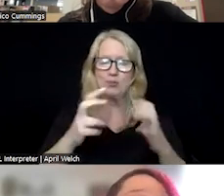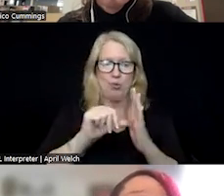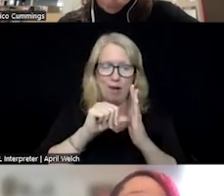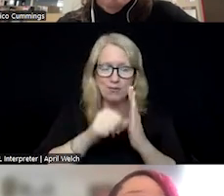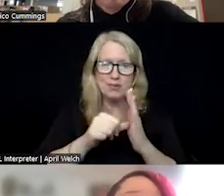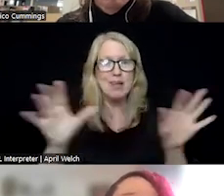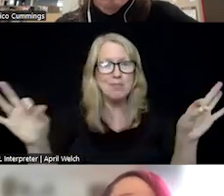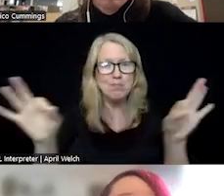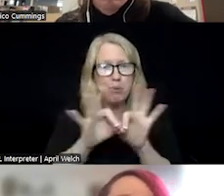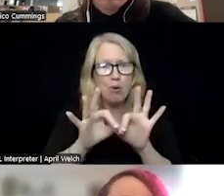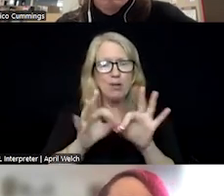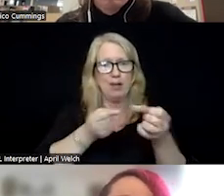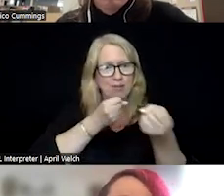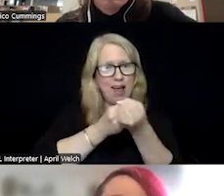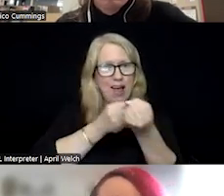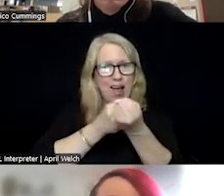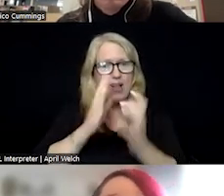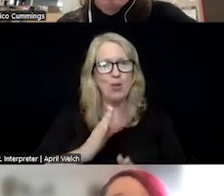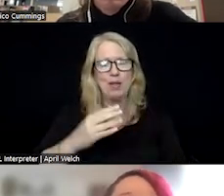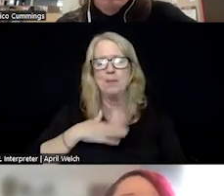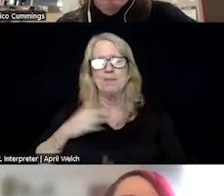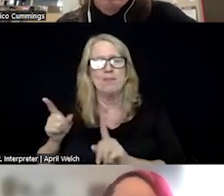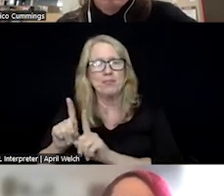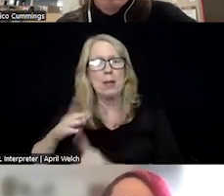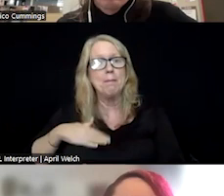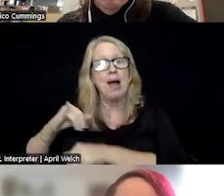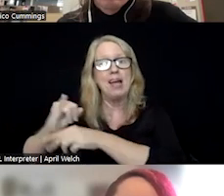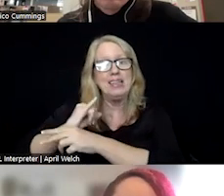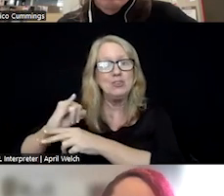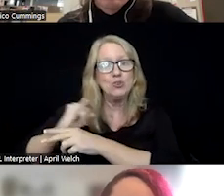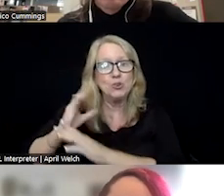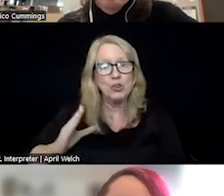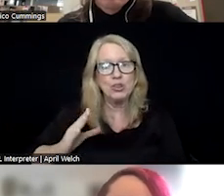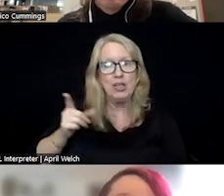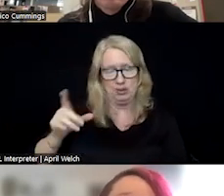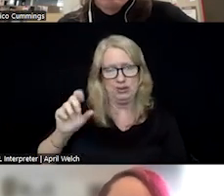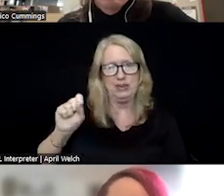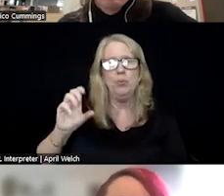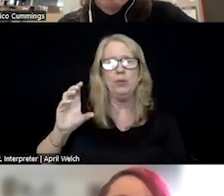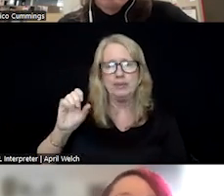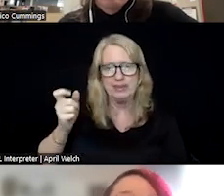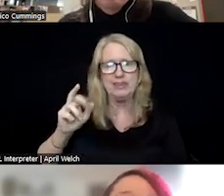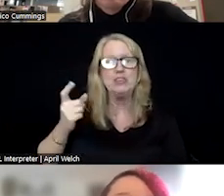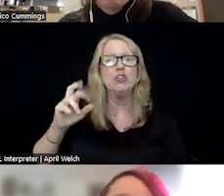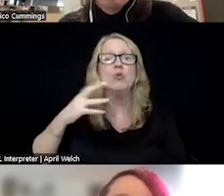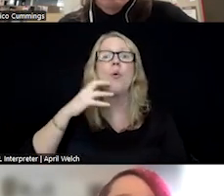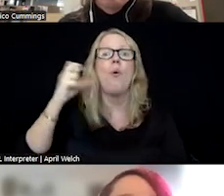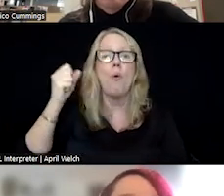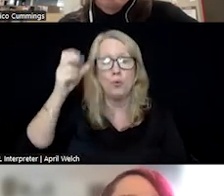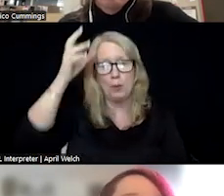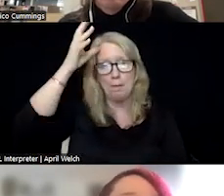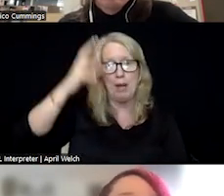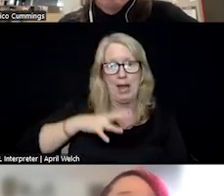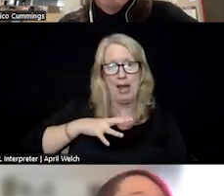of allies in this moment. I had my intern with me, who is a cisgender older man. And